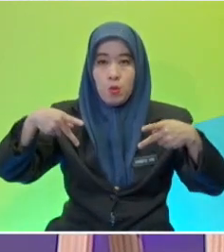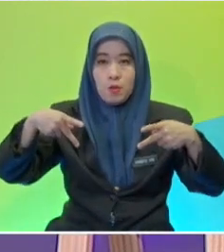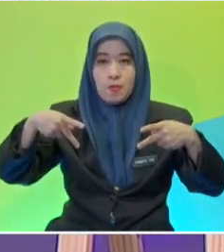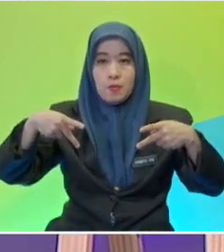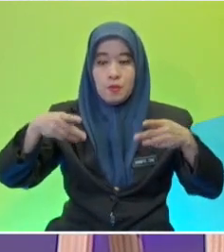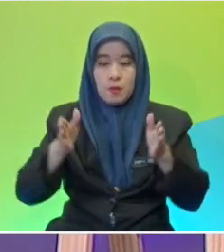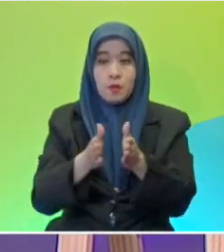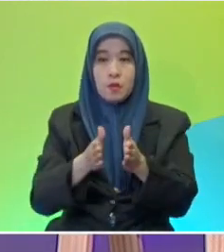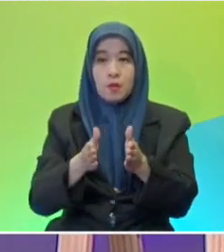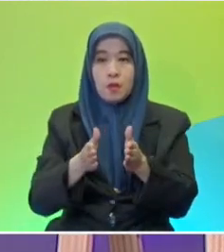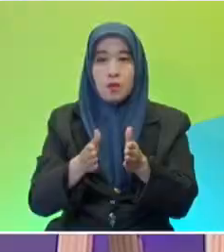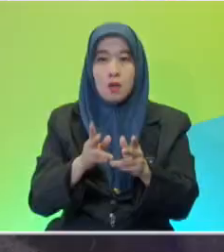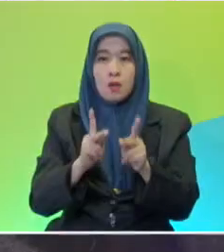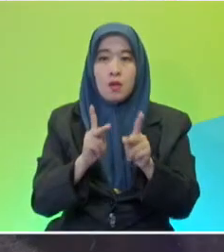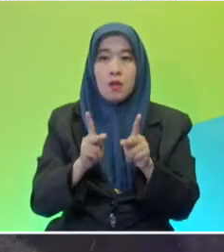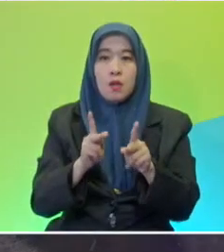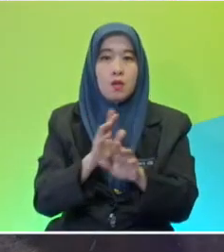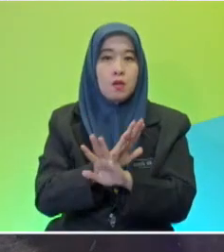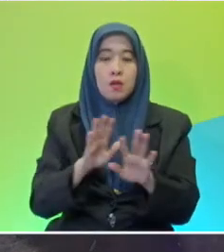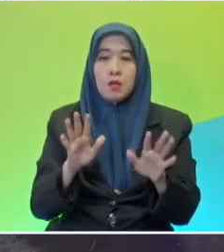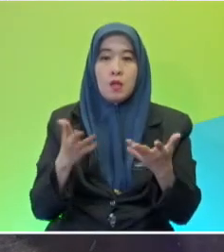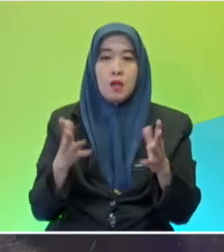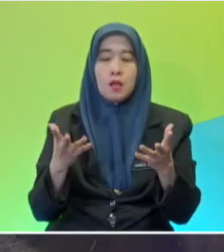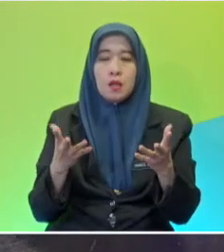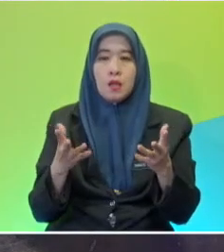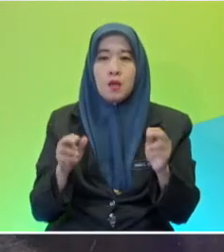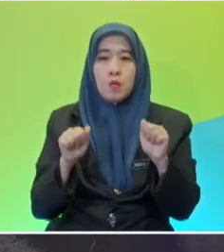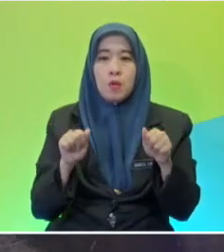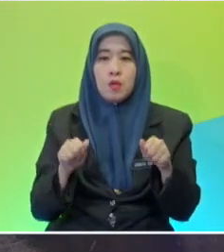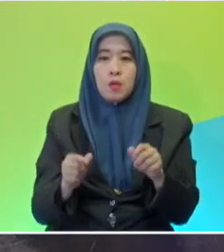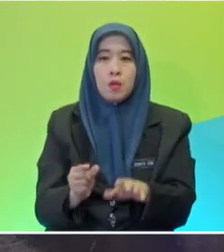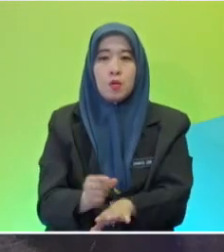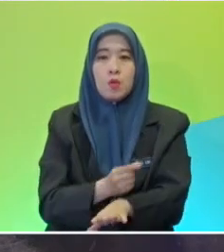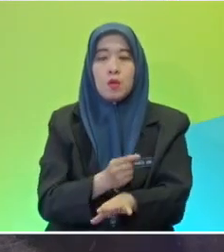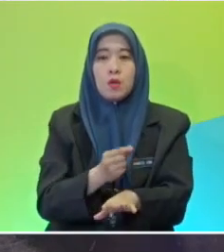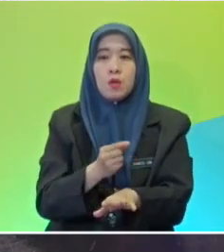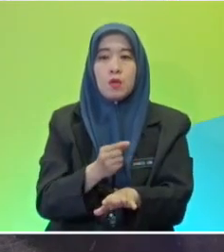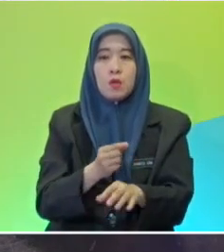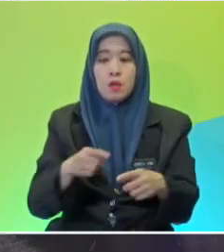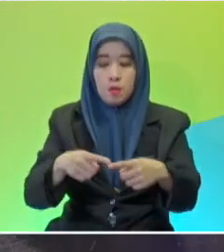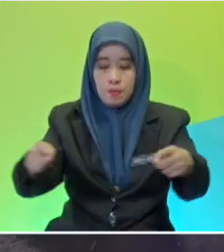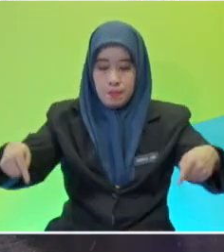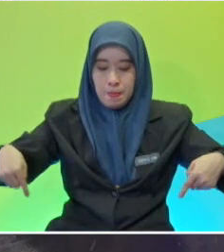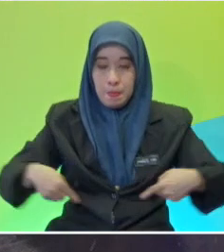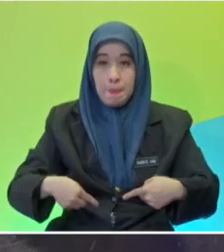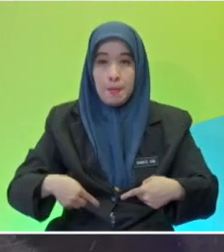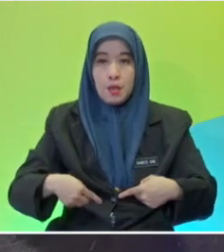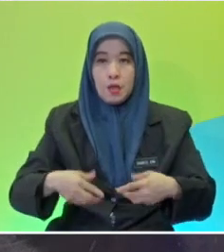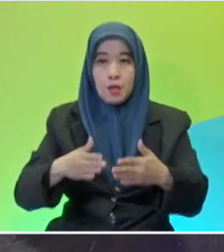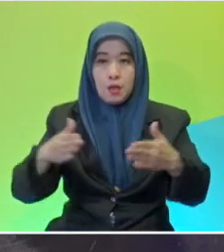at home, or if not, you can take you can see the container. Yep, this Sometimes one. we can reuse the container that we buying